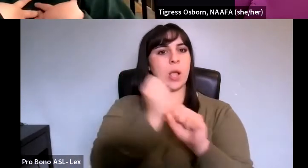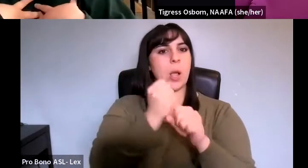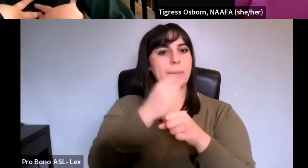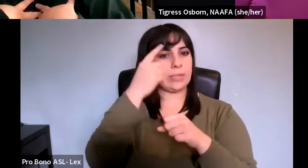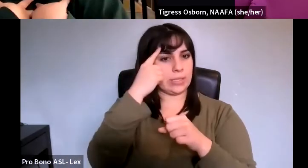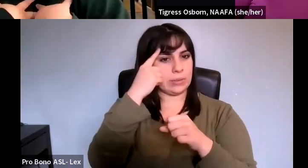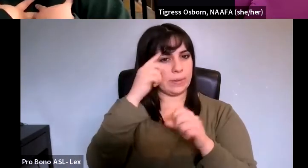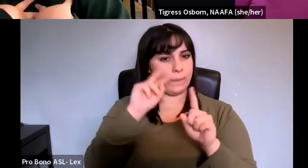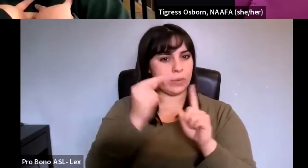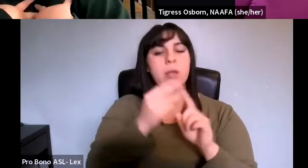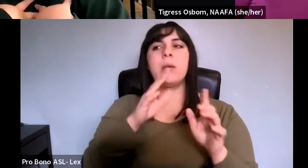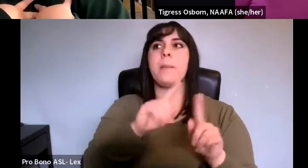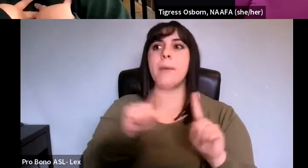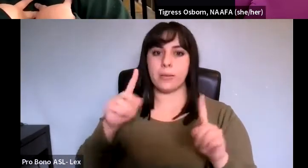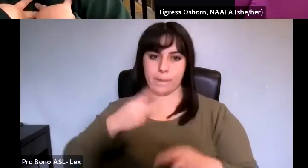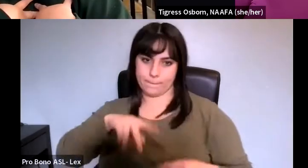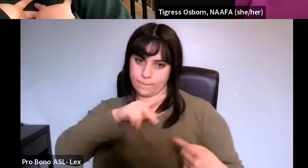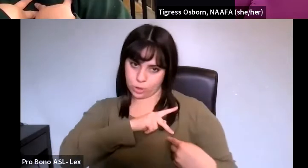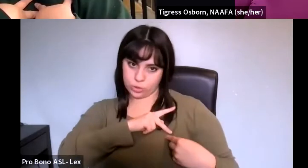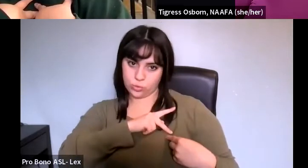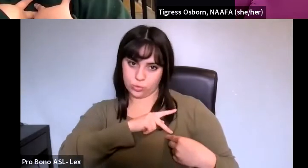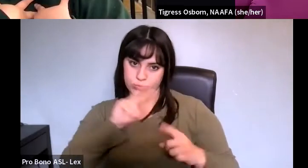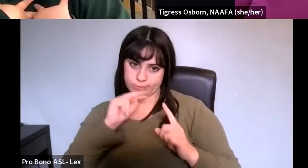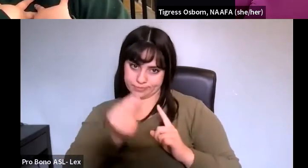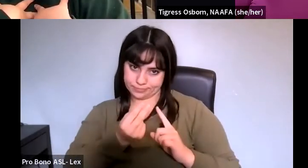a very personal point of view,